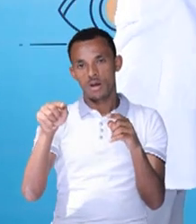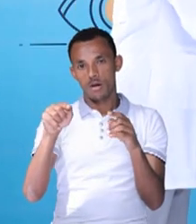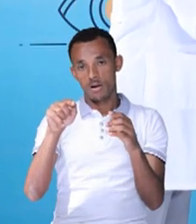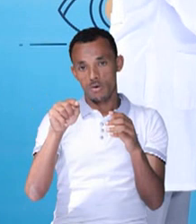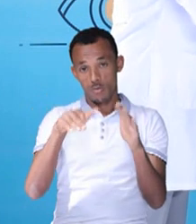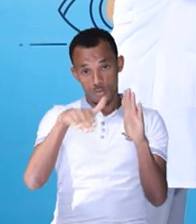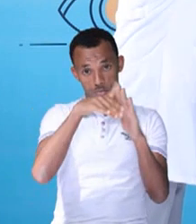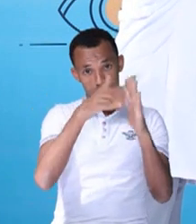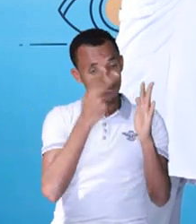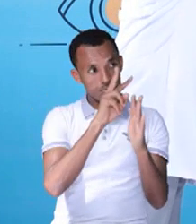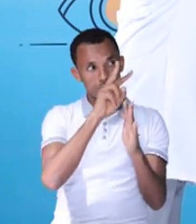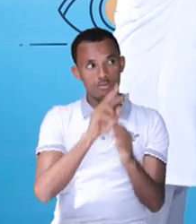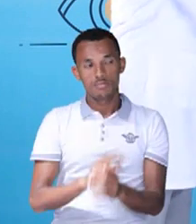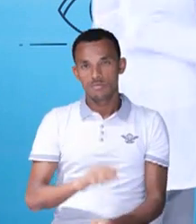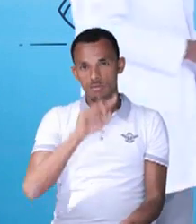one